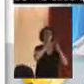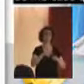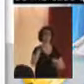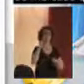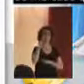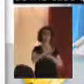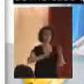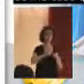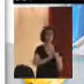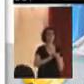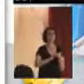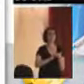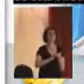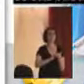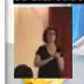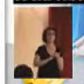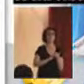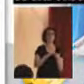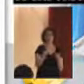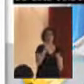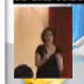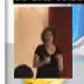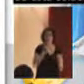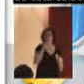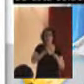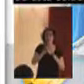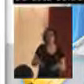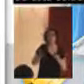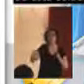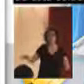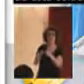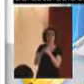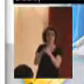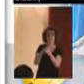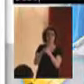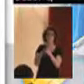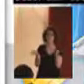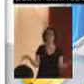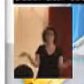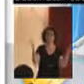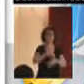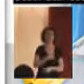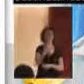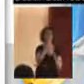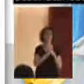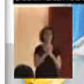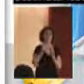almost impossible. That is the reason why Access Mobile was established. The 2 objectives were